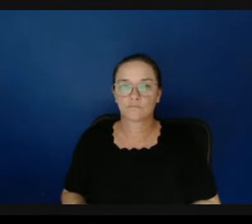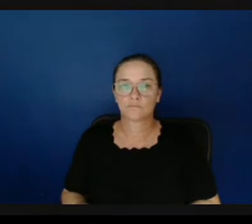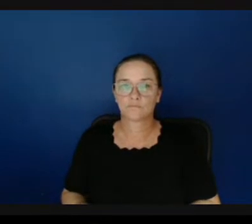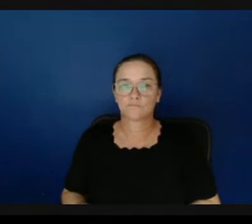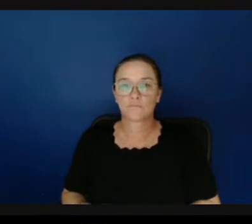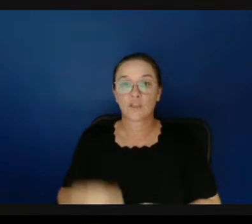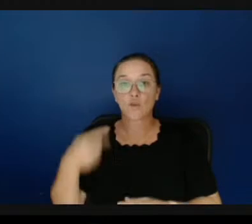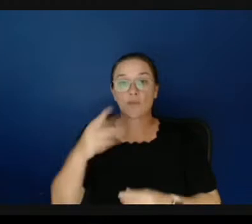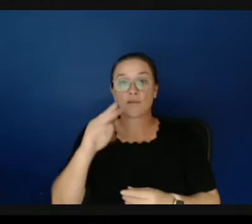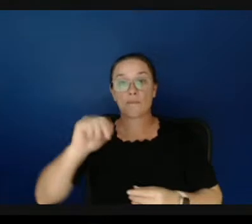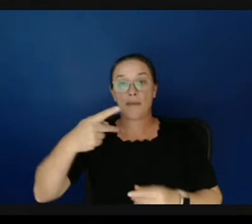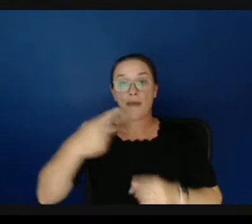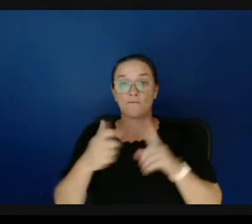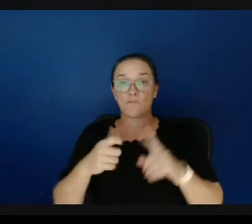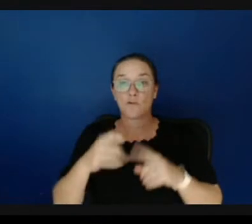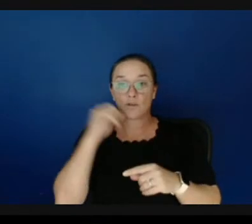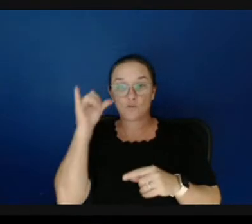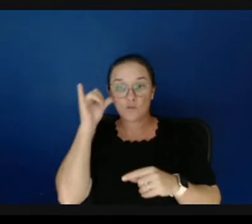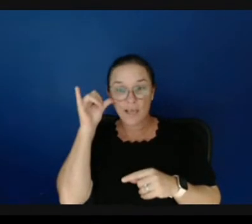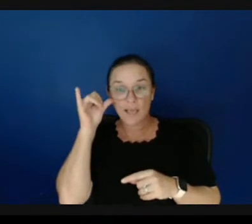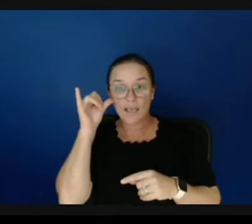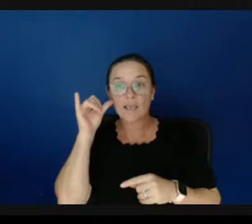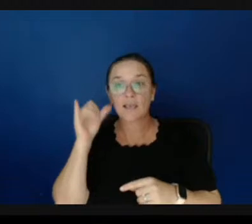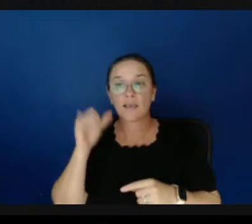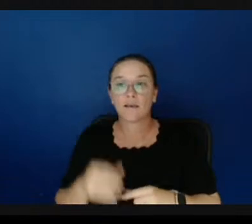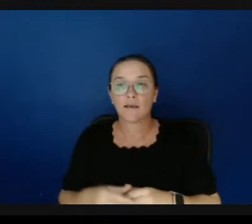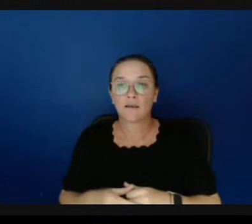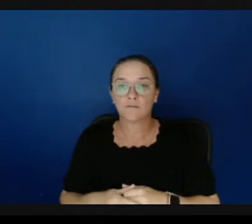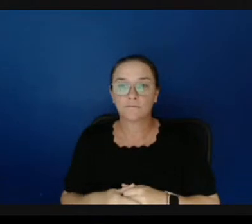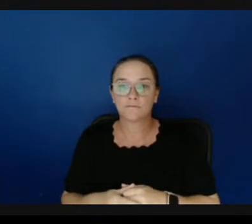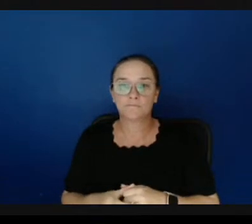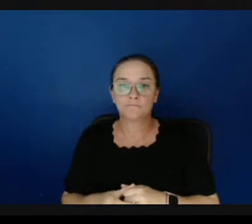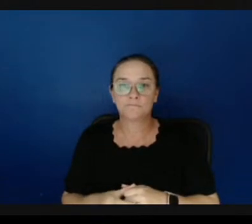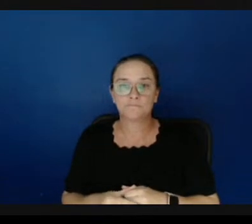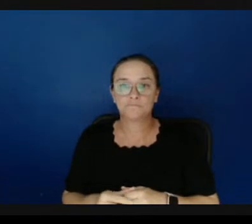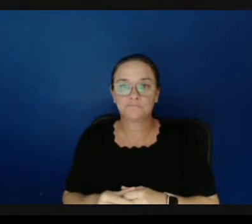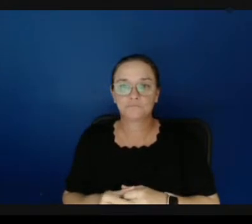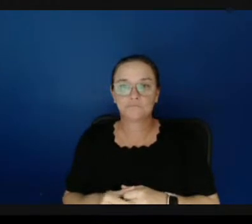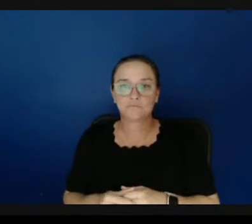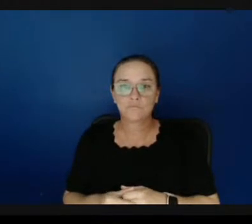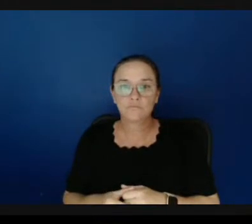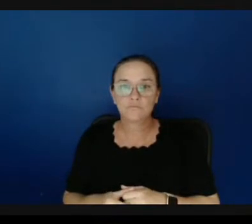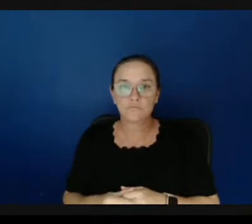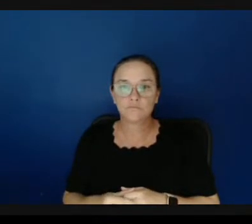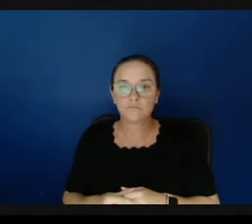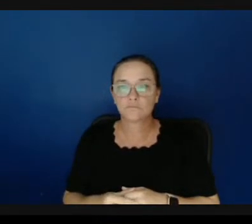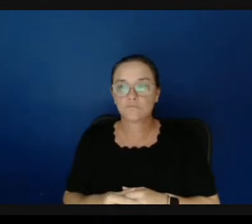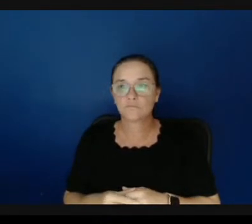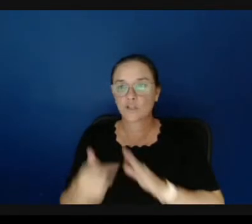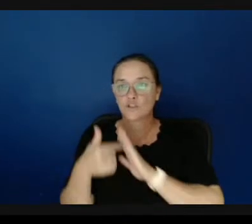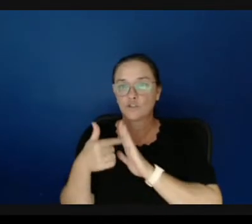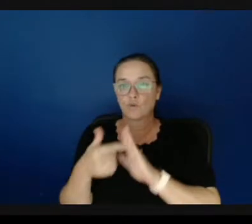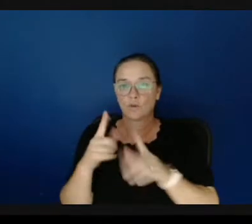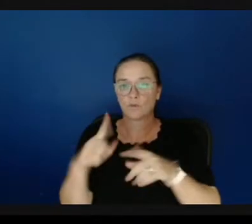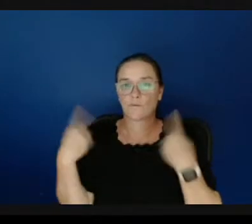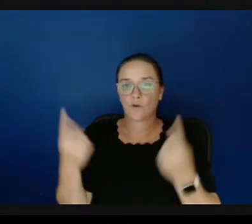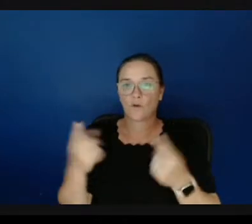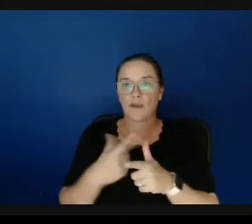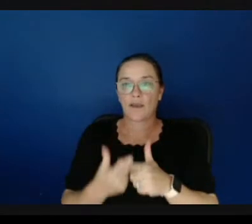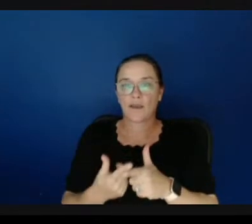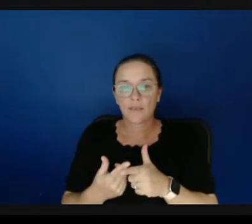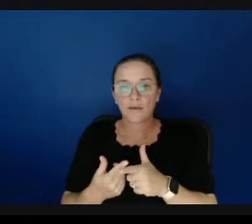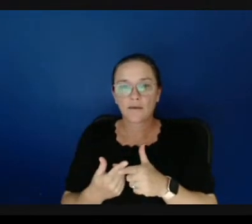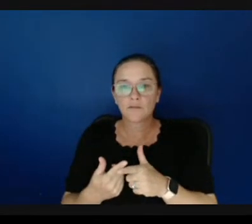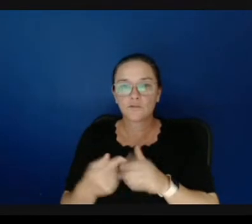from yesterday is showing just that small area of lava in the southwest thus far, as well as showing